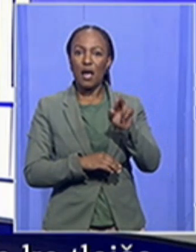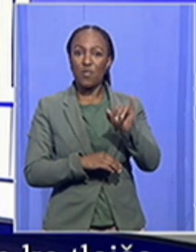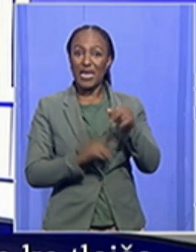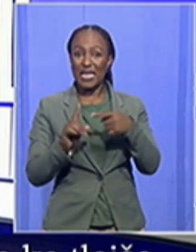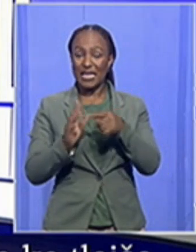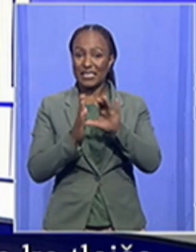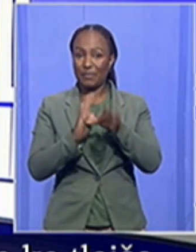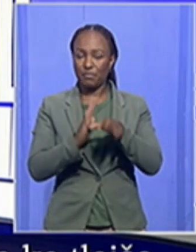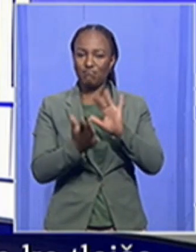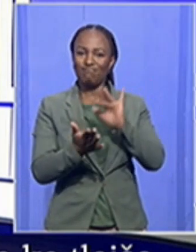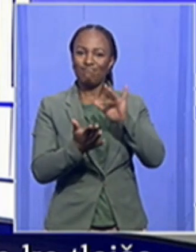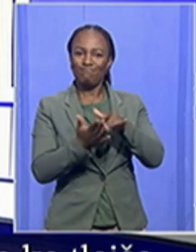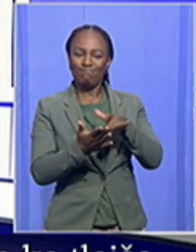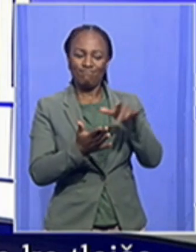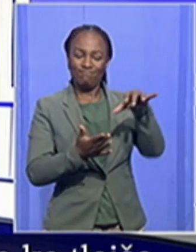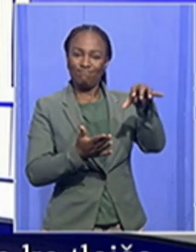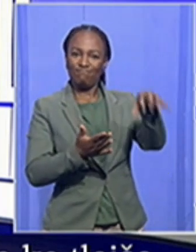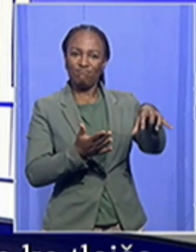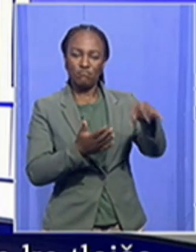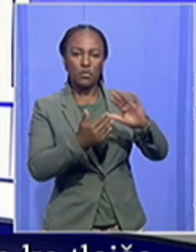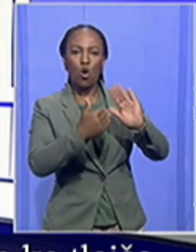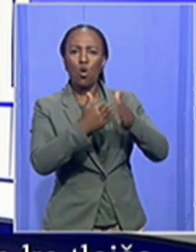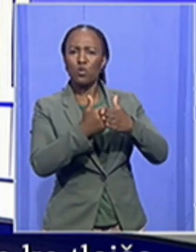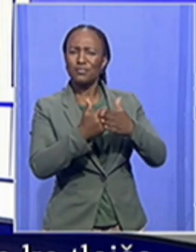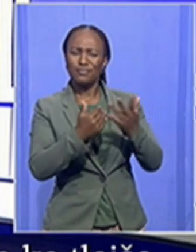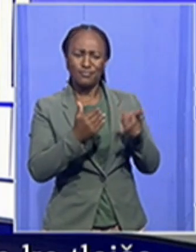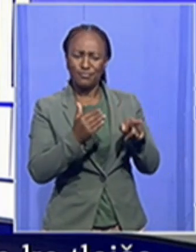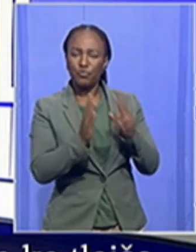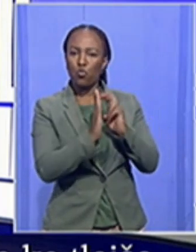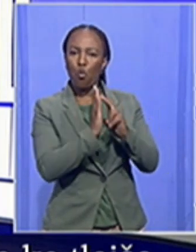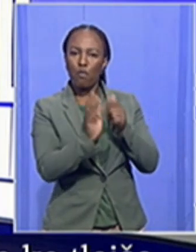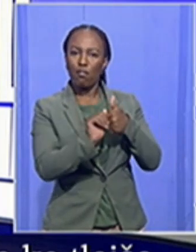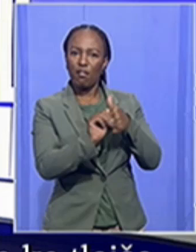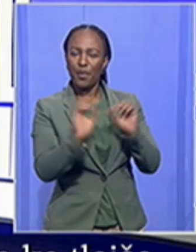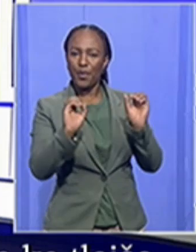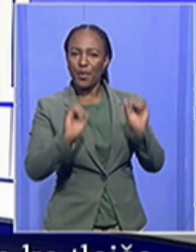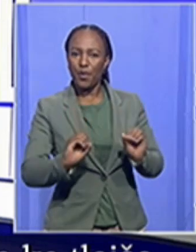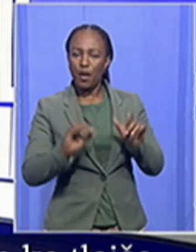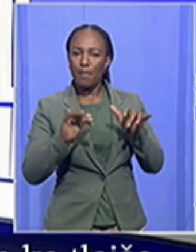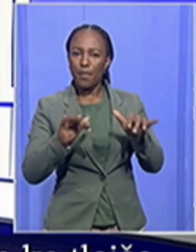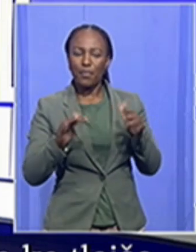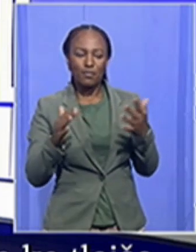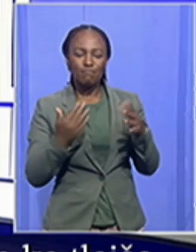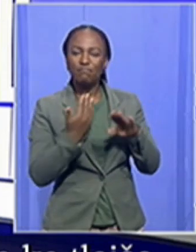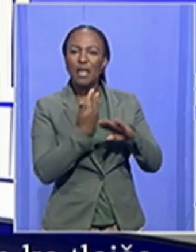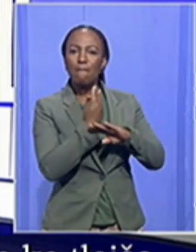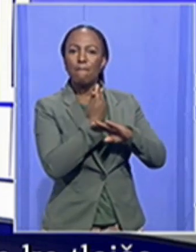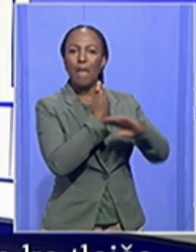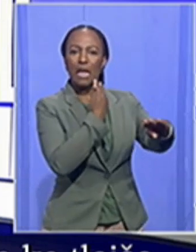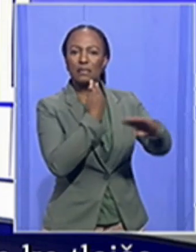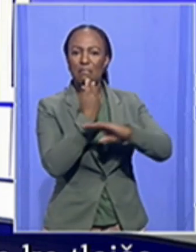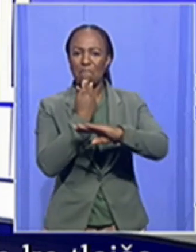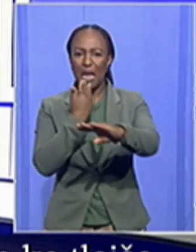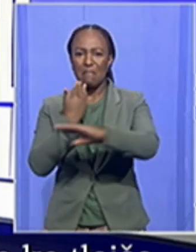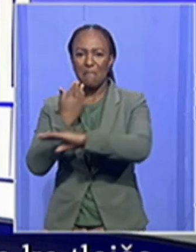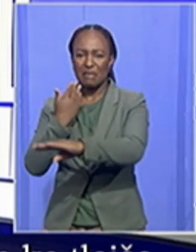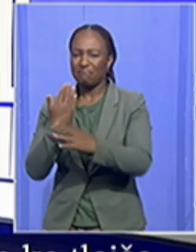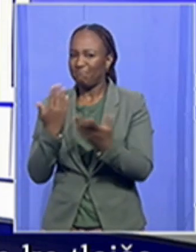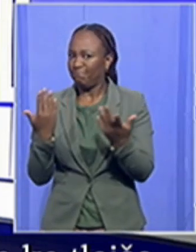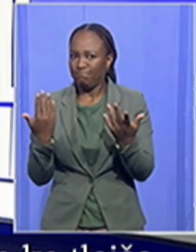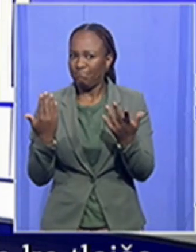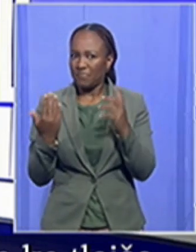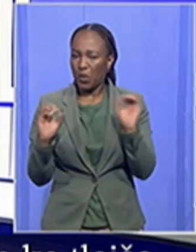ga go se latele melao. Radzilane o re sentara yeo e hlagetše mo le balwetši ba sena le mepete ya go robalela. Balwetši ba bangwe go